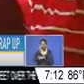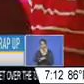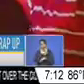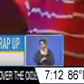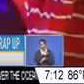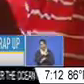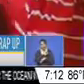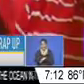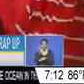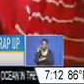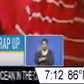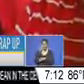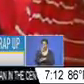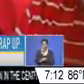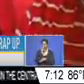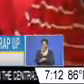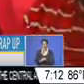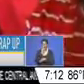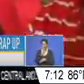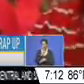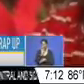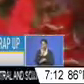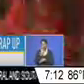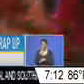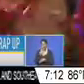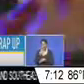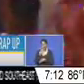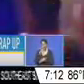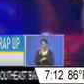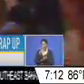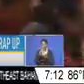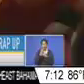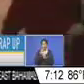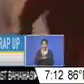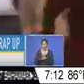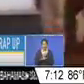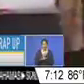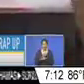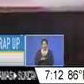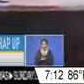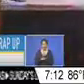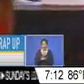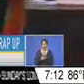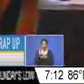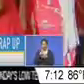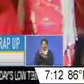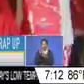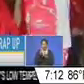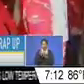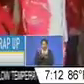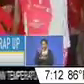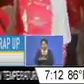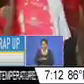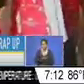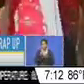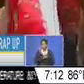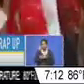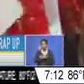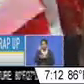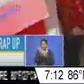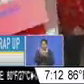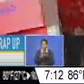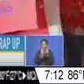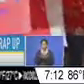District Chairman for TYA, says night one was about laying a solid foundation for young people to understand what the government